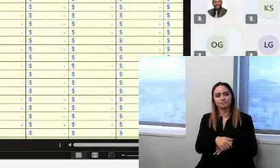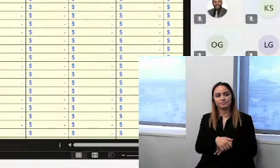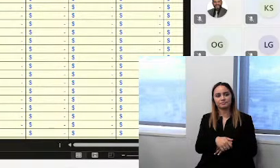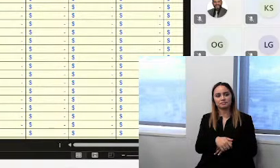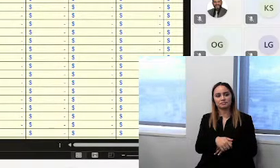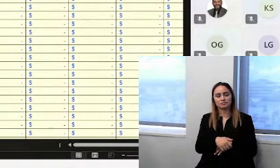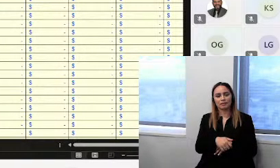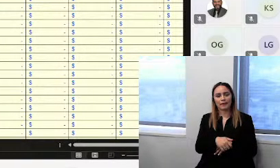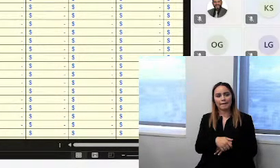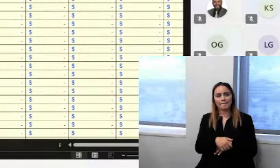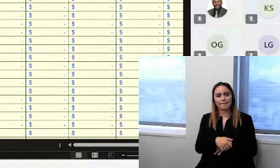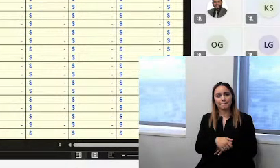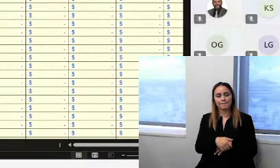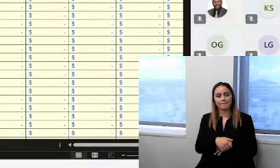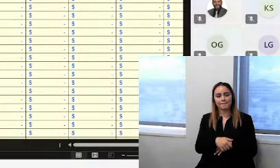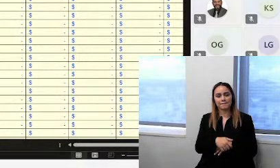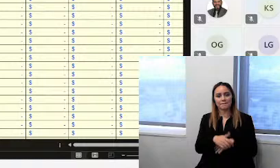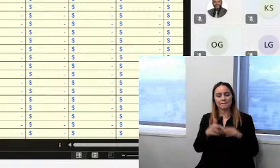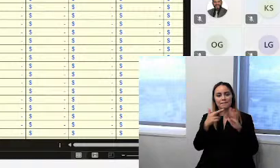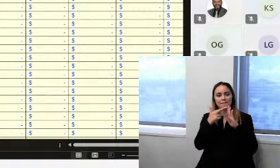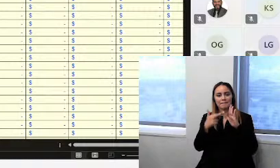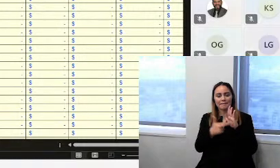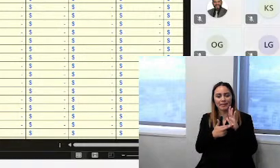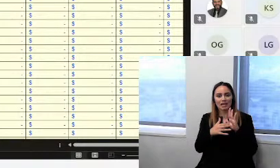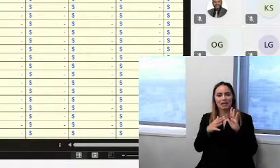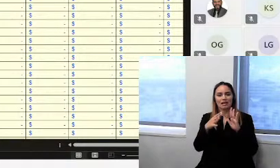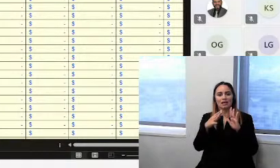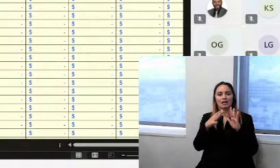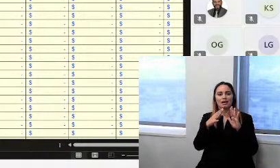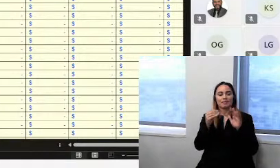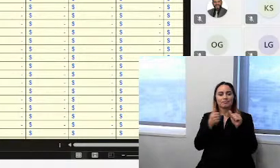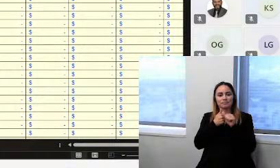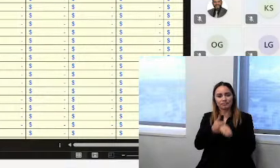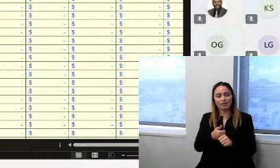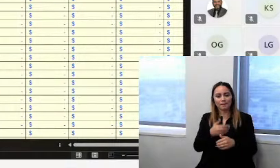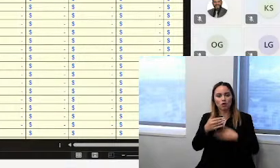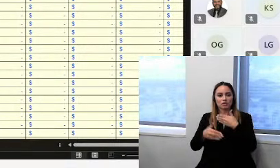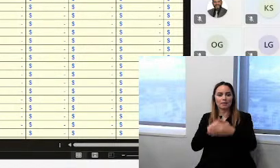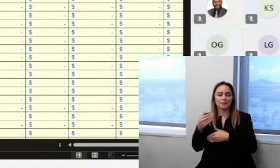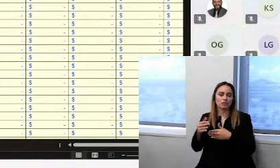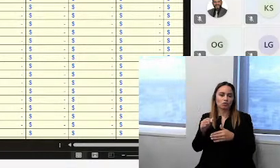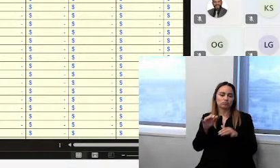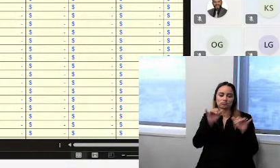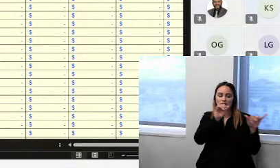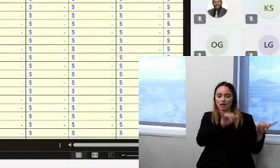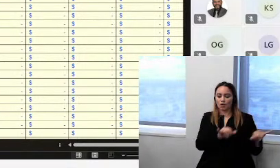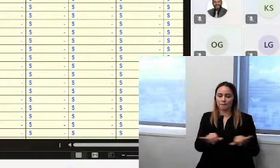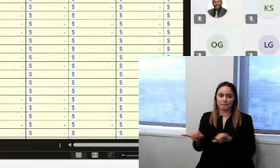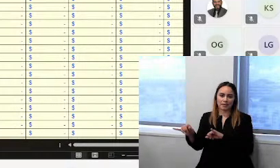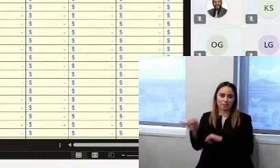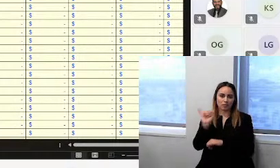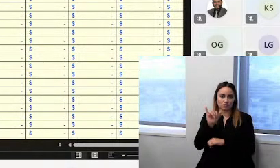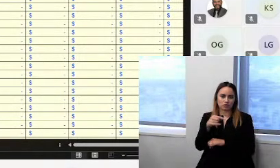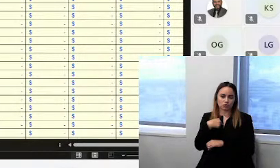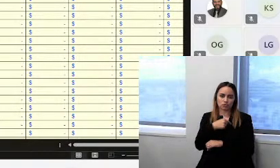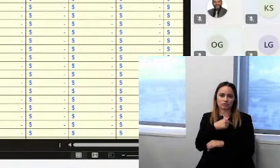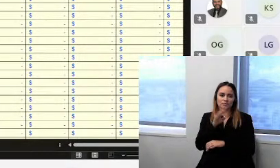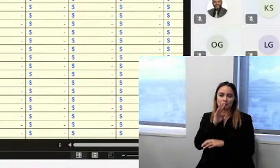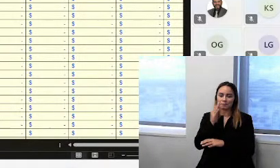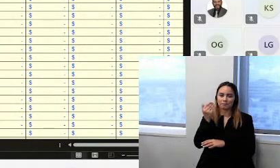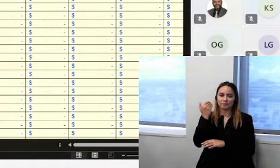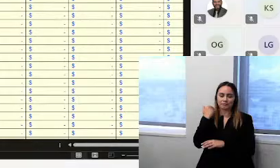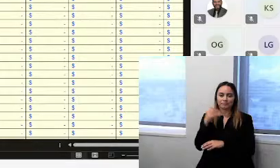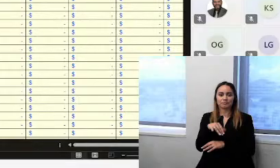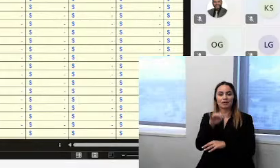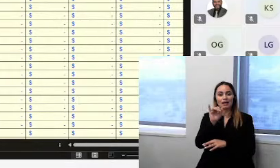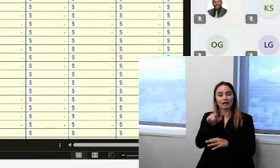The rules, regulations, and procedures and all that, it's all part of that conversation. And those studies shouldn't be